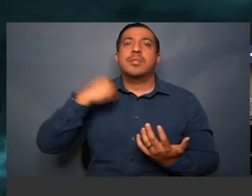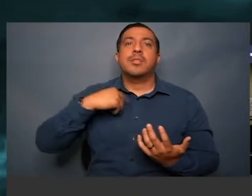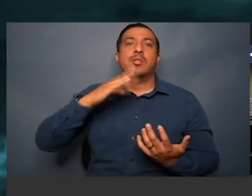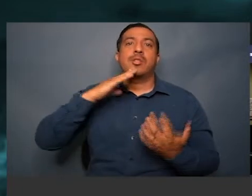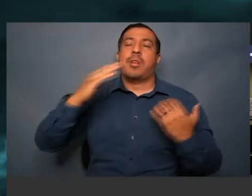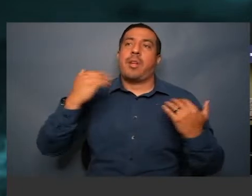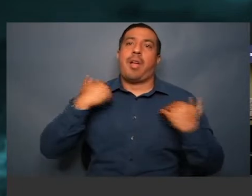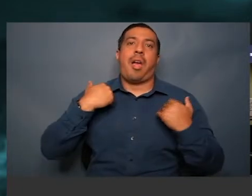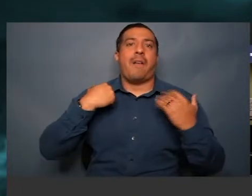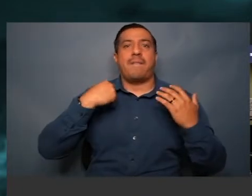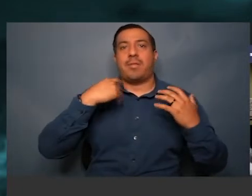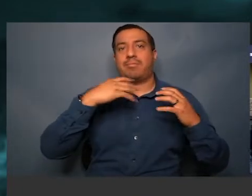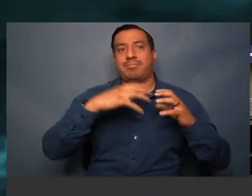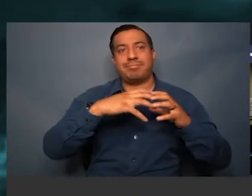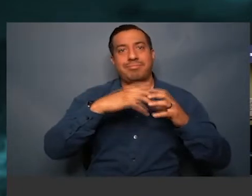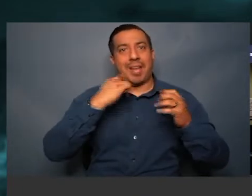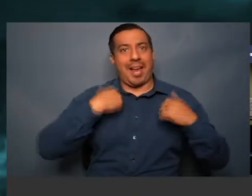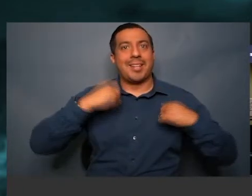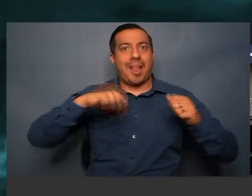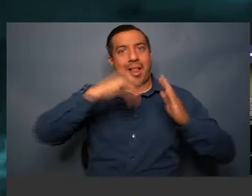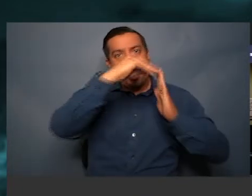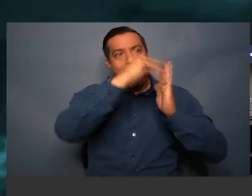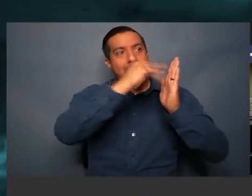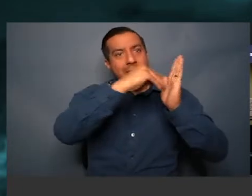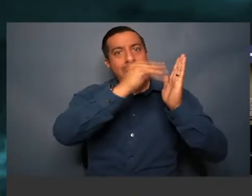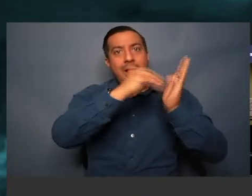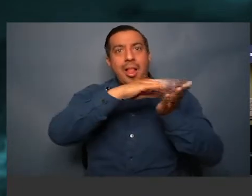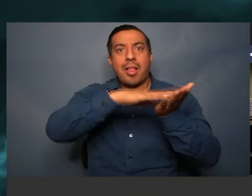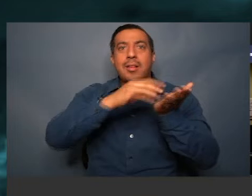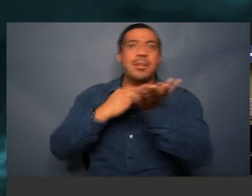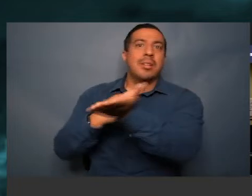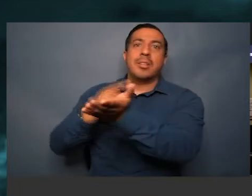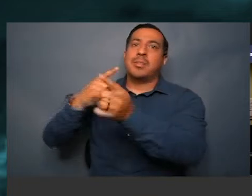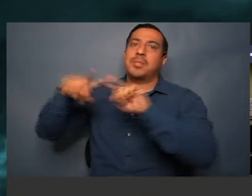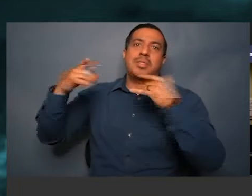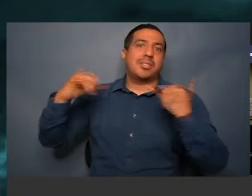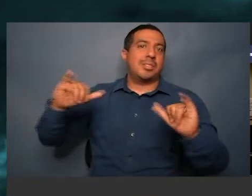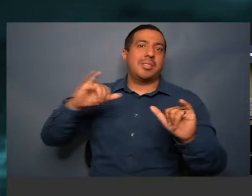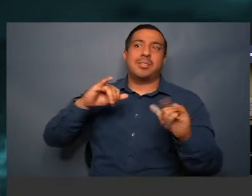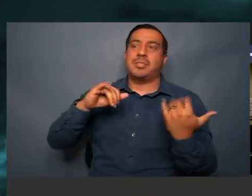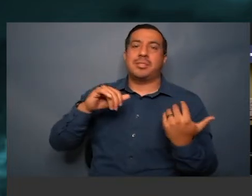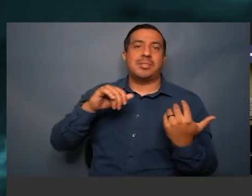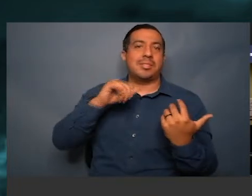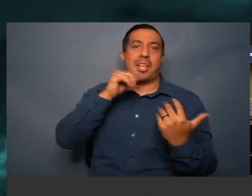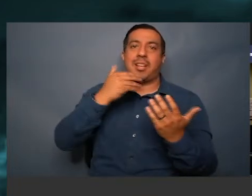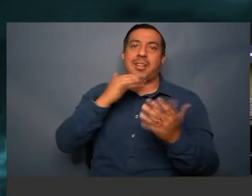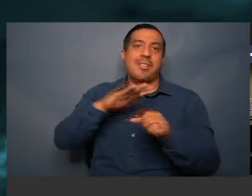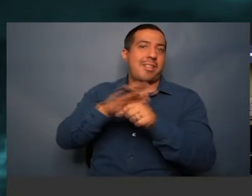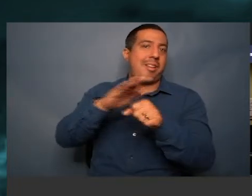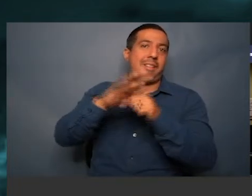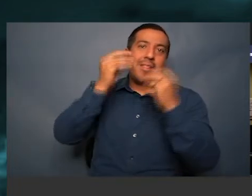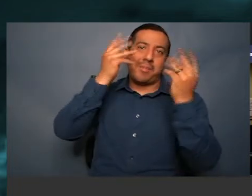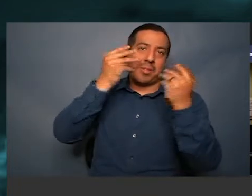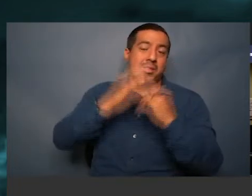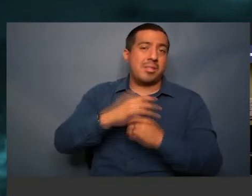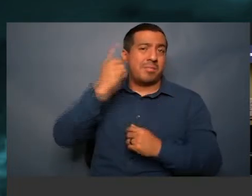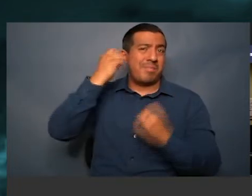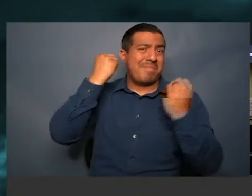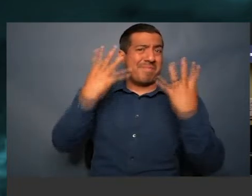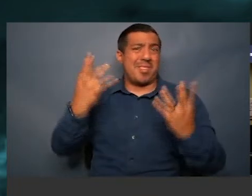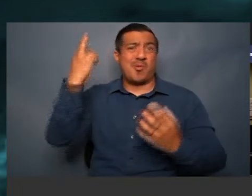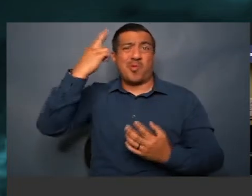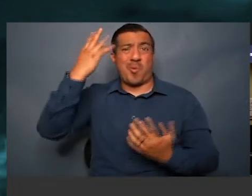a 1,000-page book on it, and we'd probably still just be getting started. You know, everything kind of came together last year for a number of